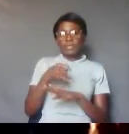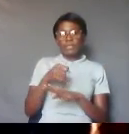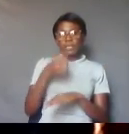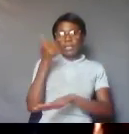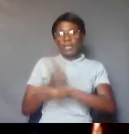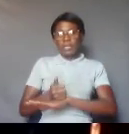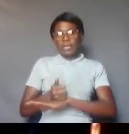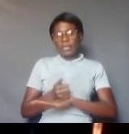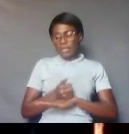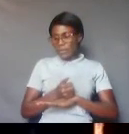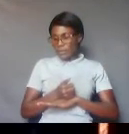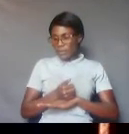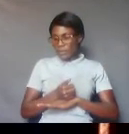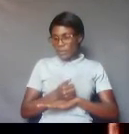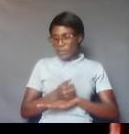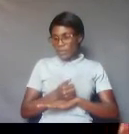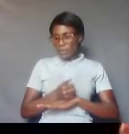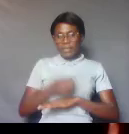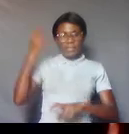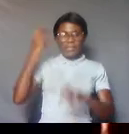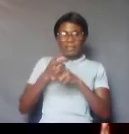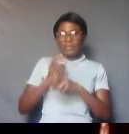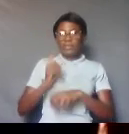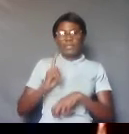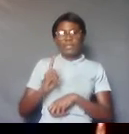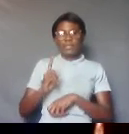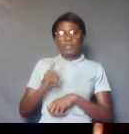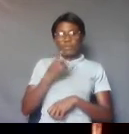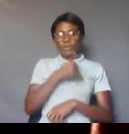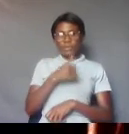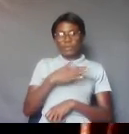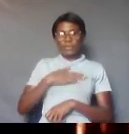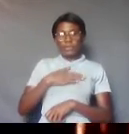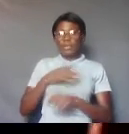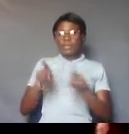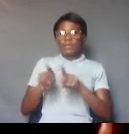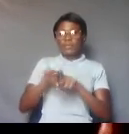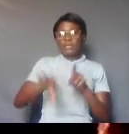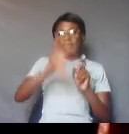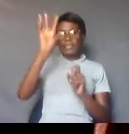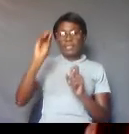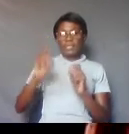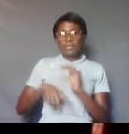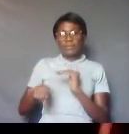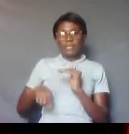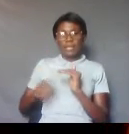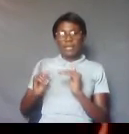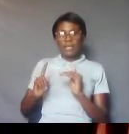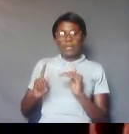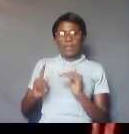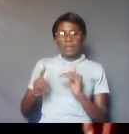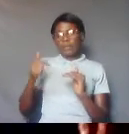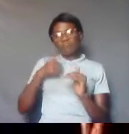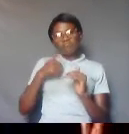African countries from what we've been reading and what we've also been hearing. But there have been elements of a